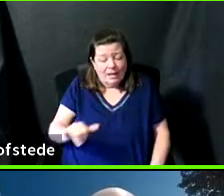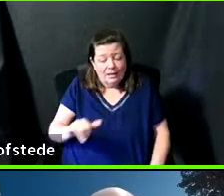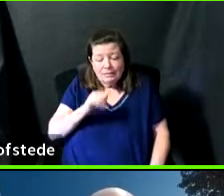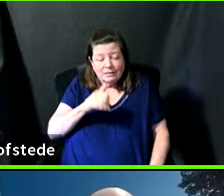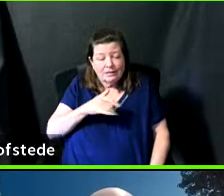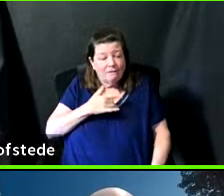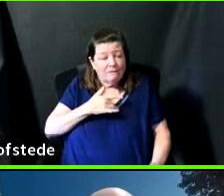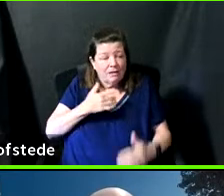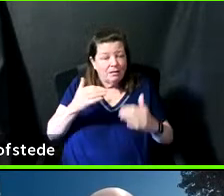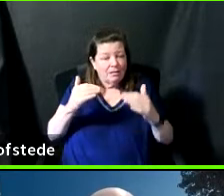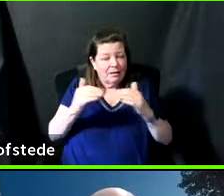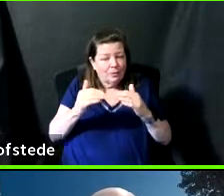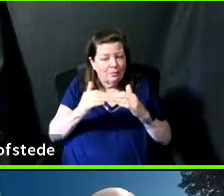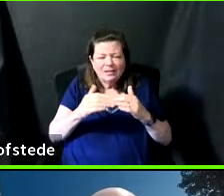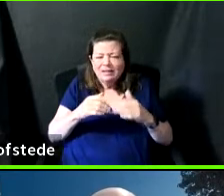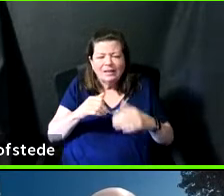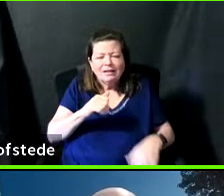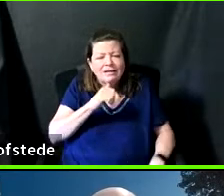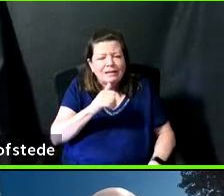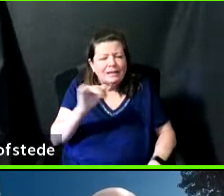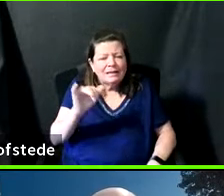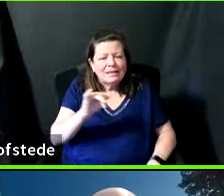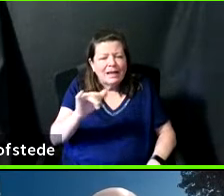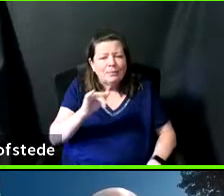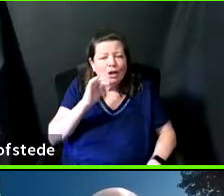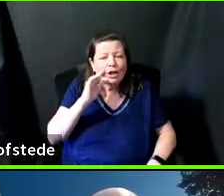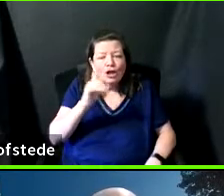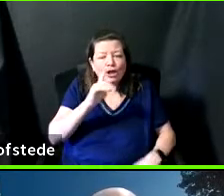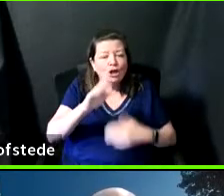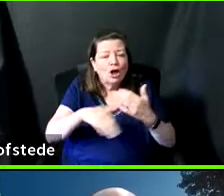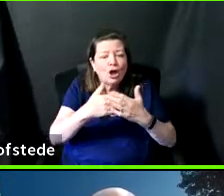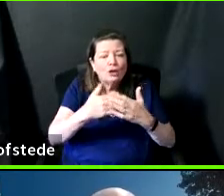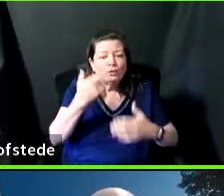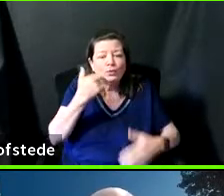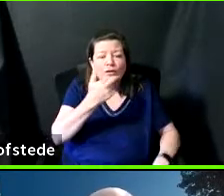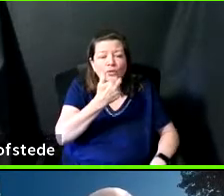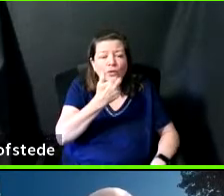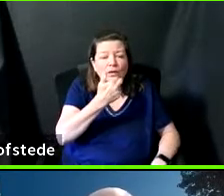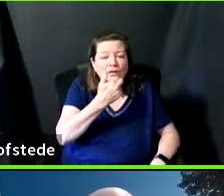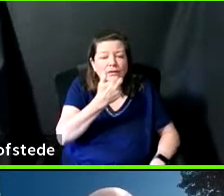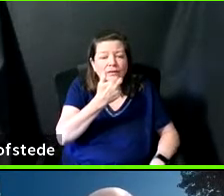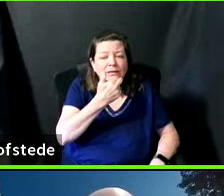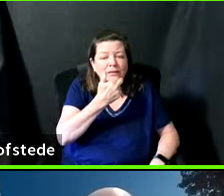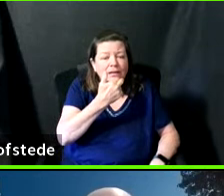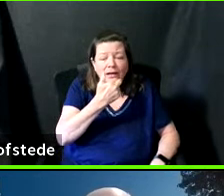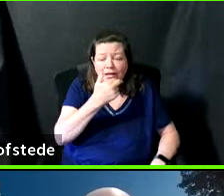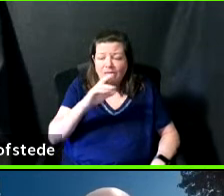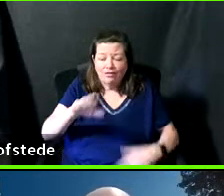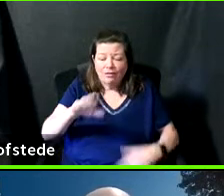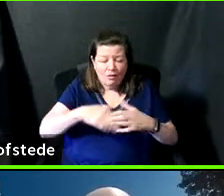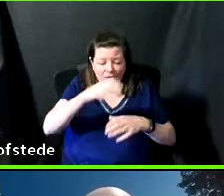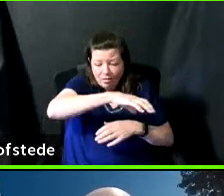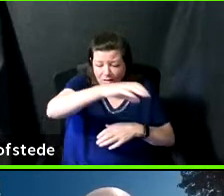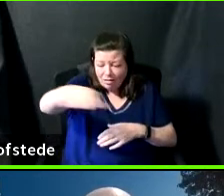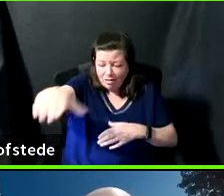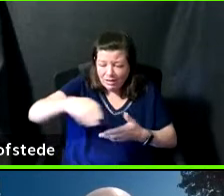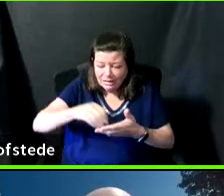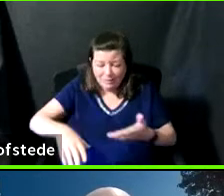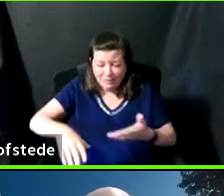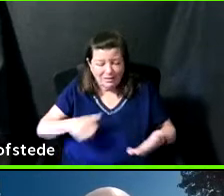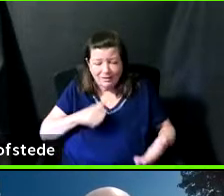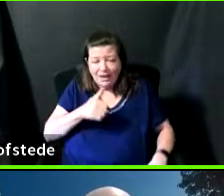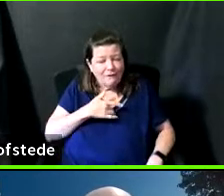they said the same thing you said. They said, look at all the restaurants around the edges of this park. They're all expensive. I don't feel welcome